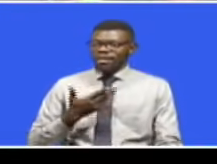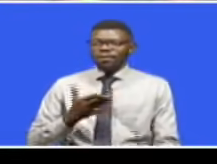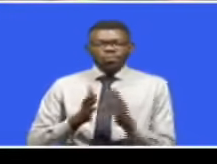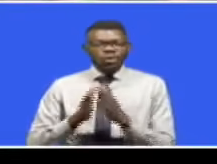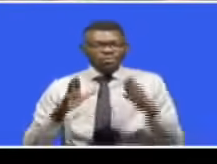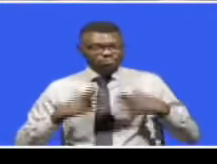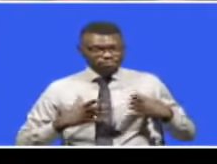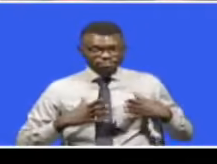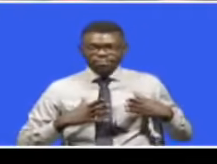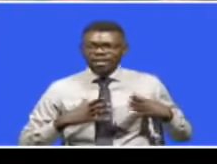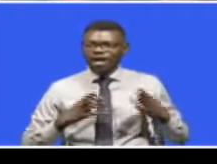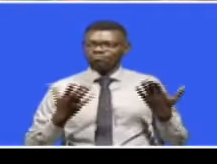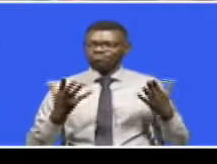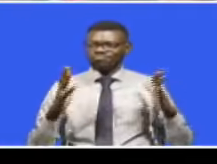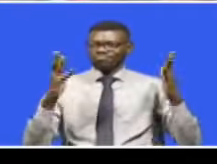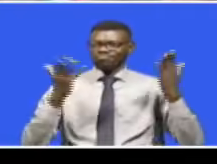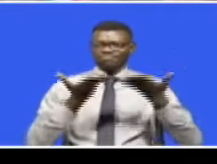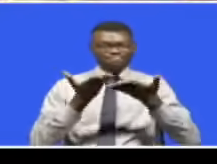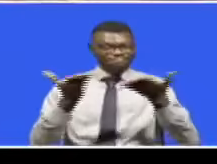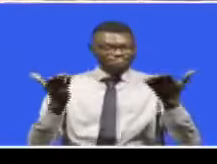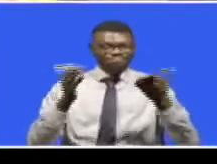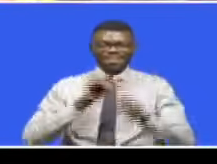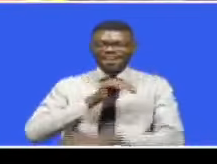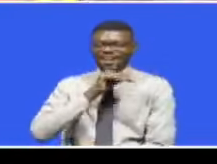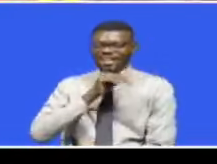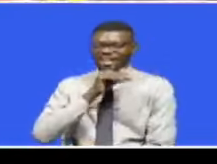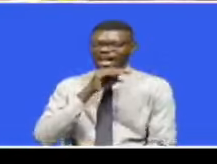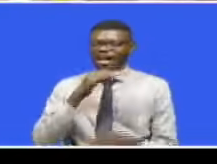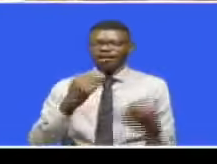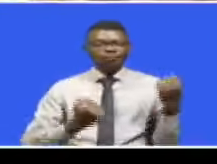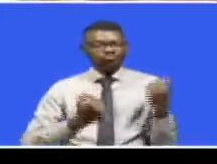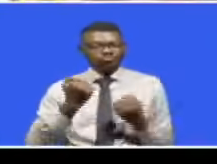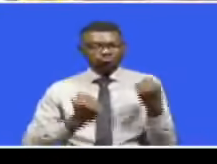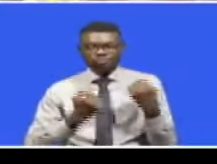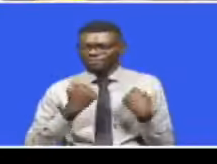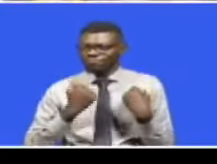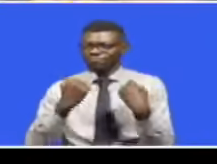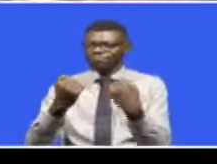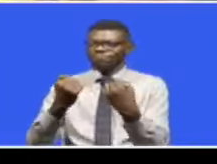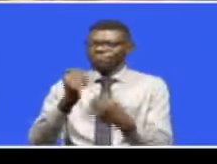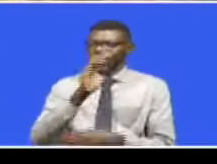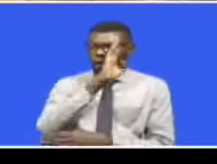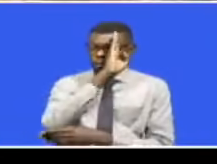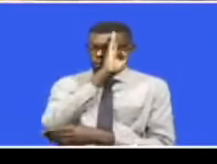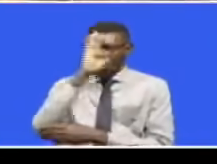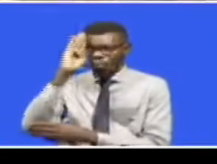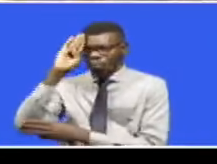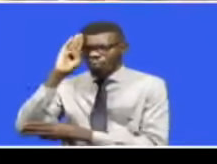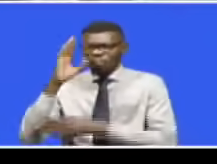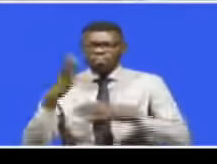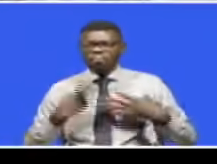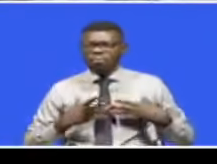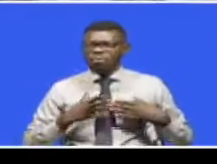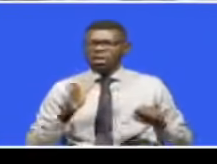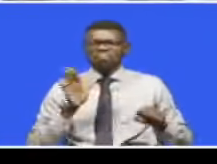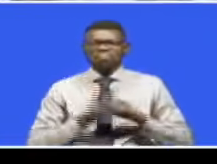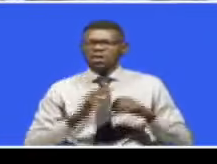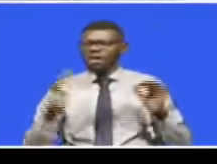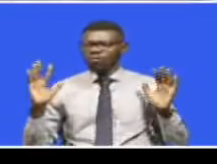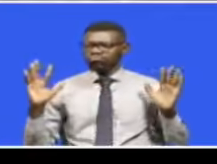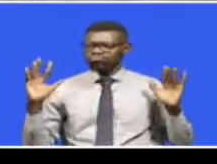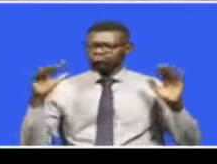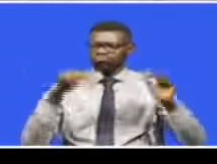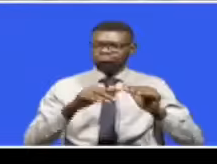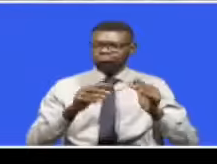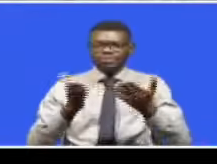With pomp and colour, ODM party leader Raila Odinga's convoy meandered the streets of Bungoma town as thousands of supporters lined along the